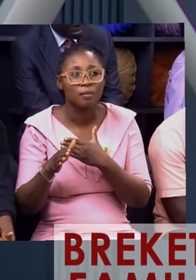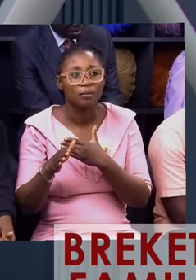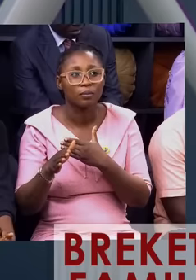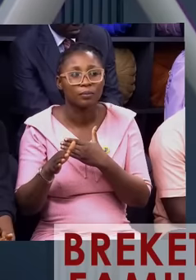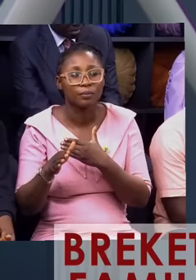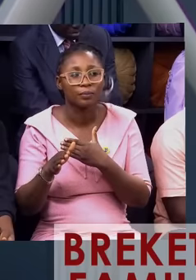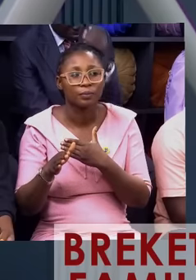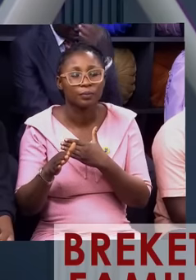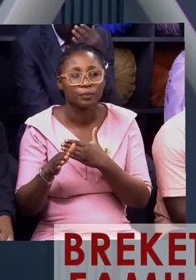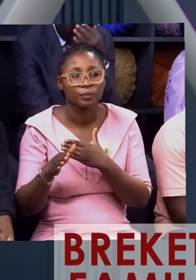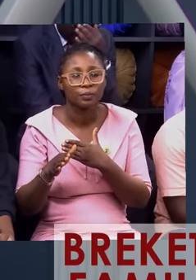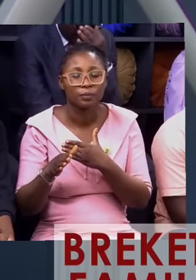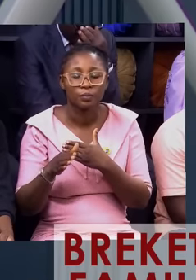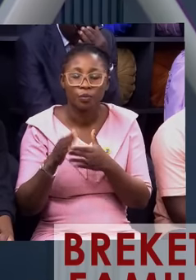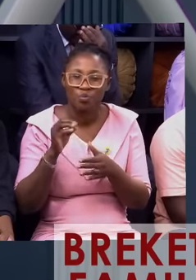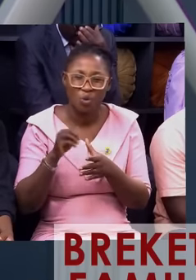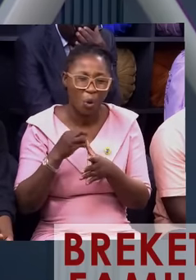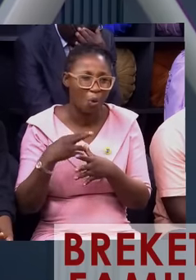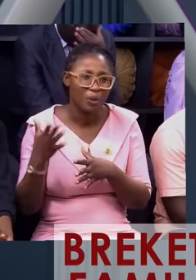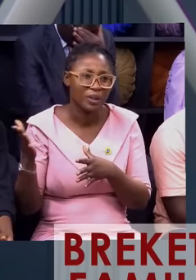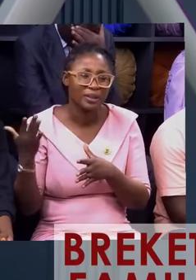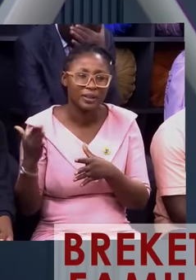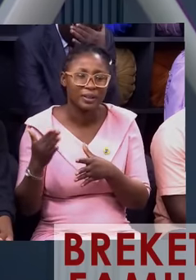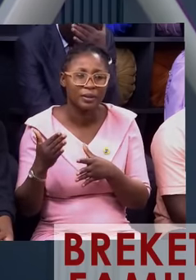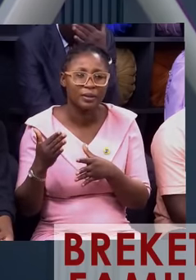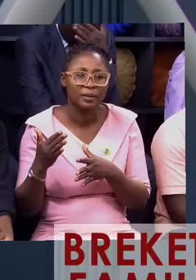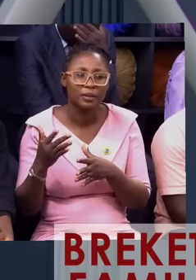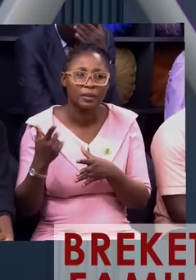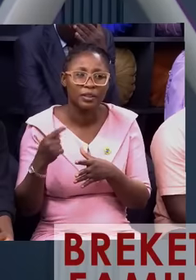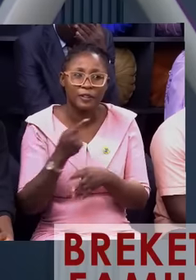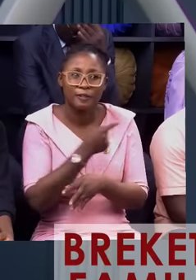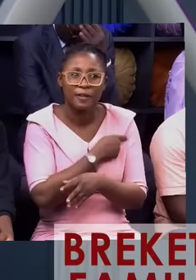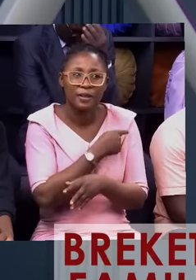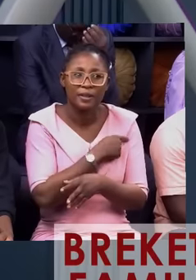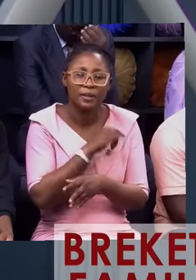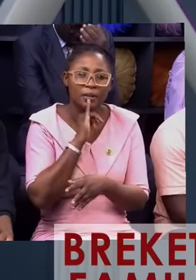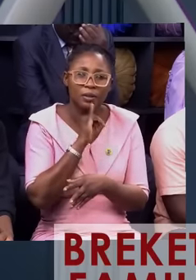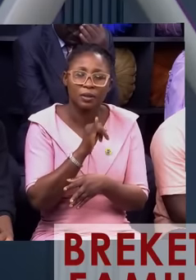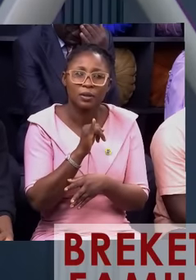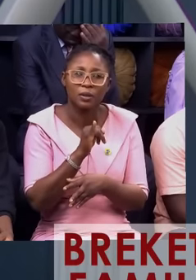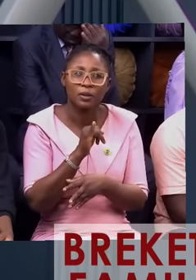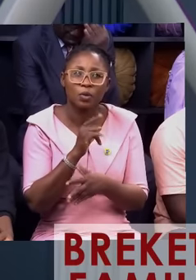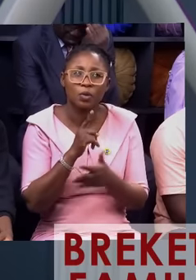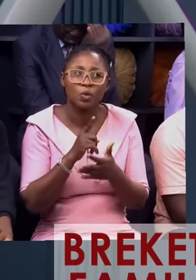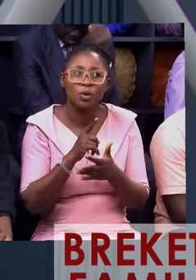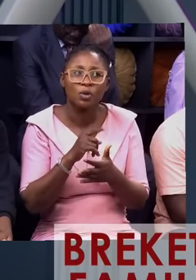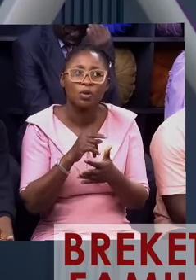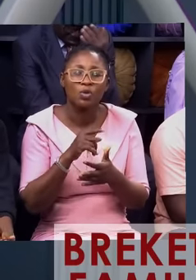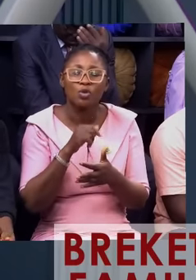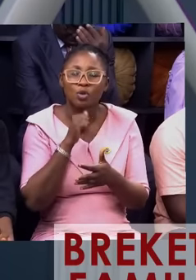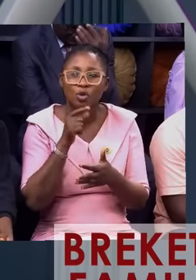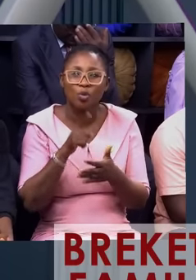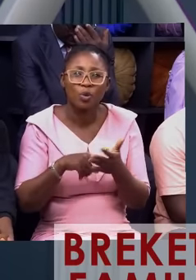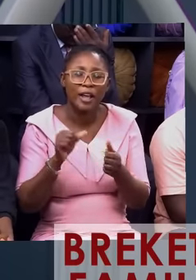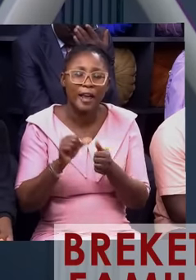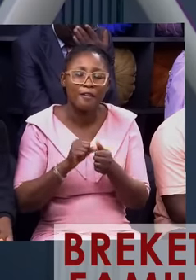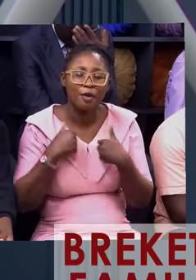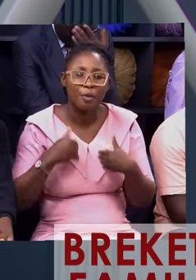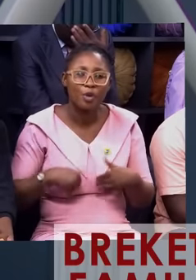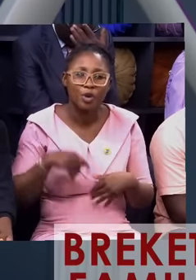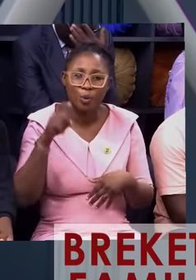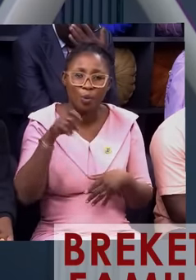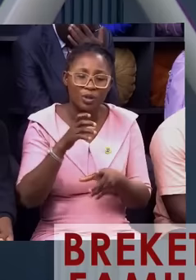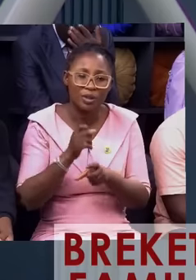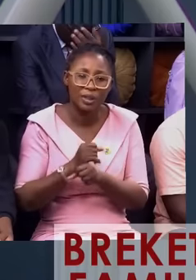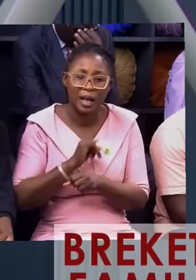no or something everybody Everybody Must it so I